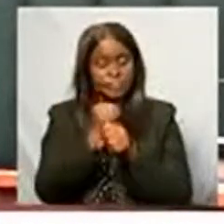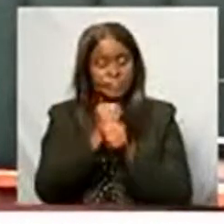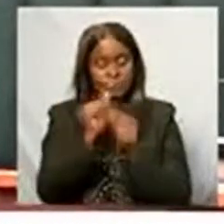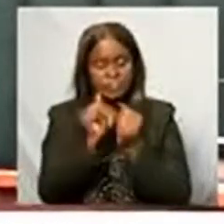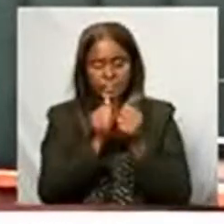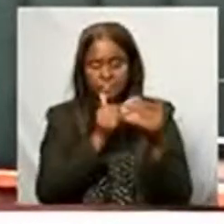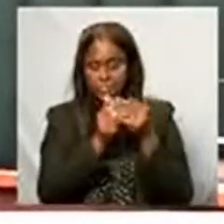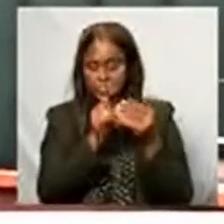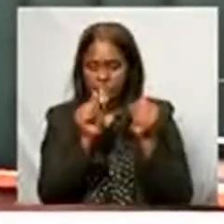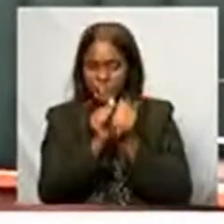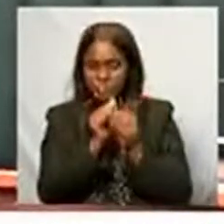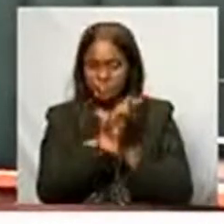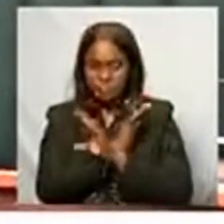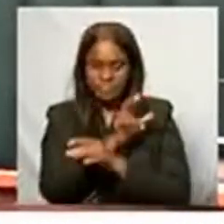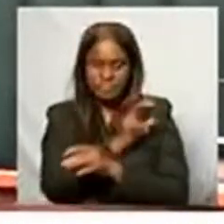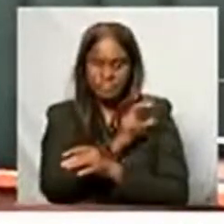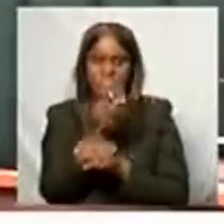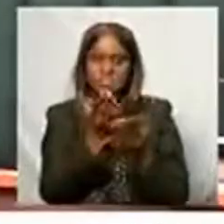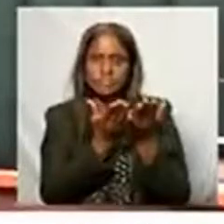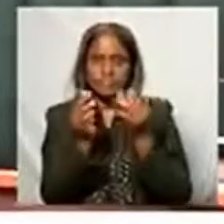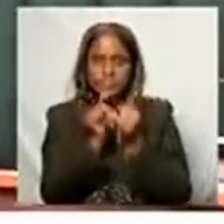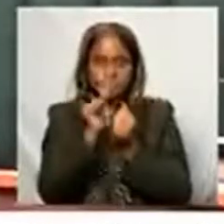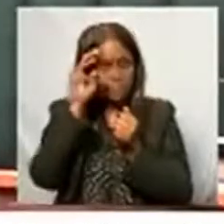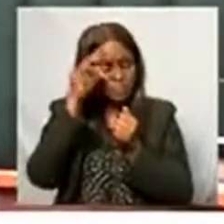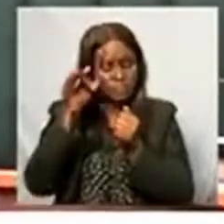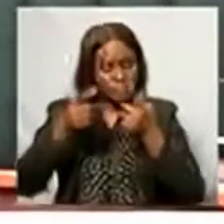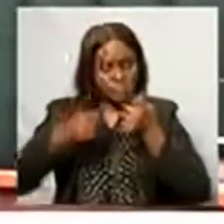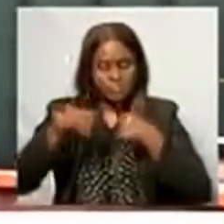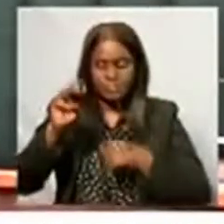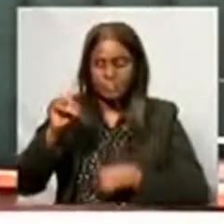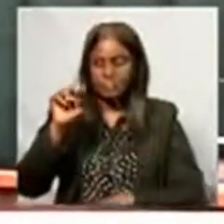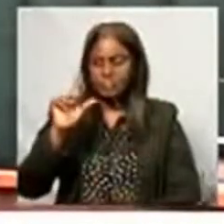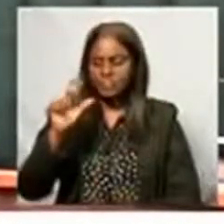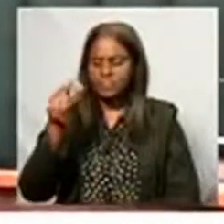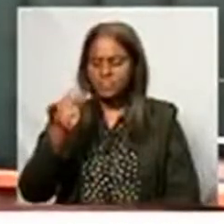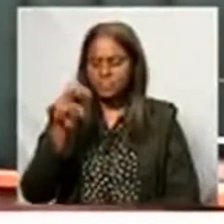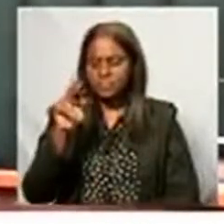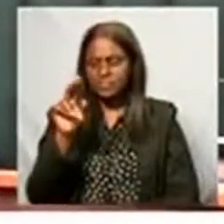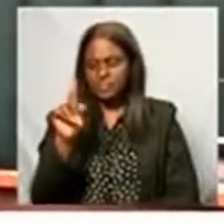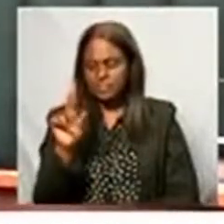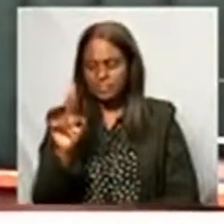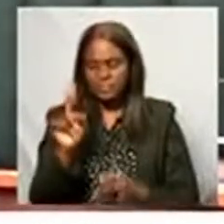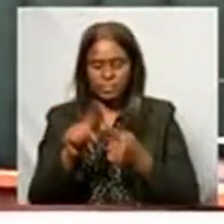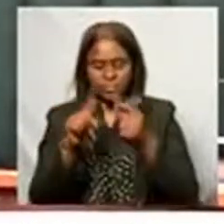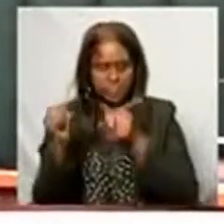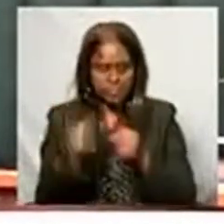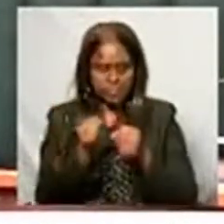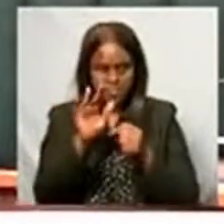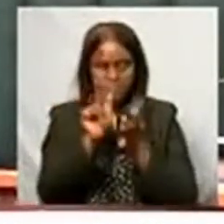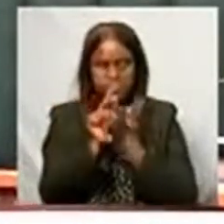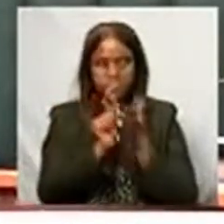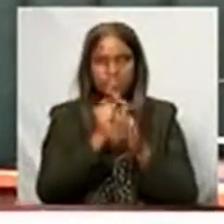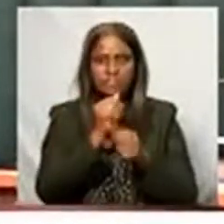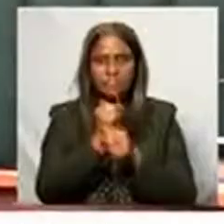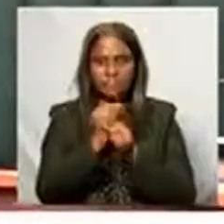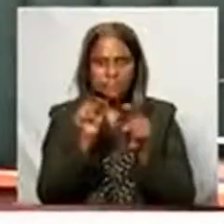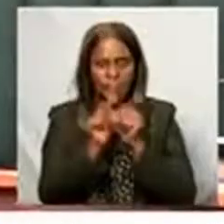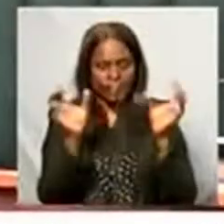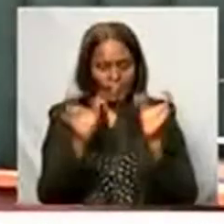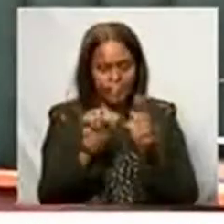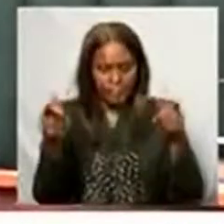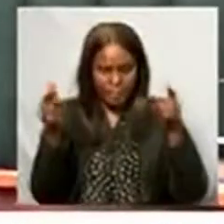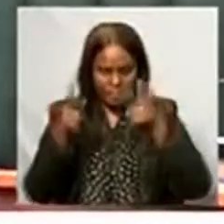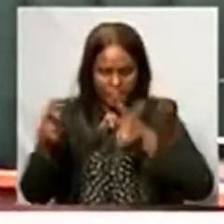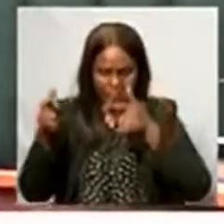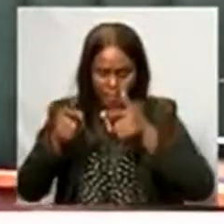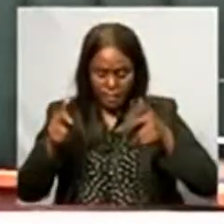closely with the Zambia Police Service and the Ministry of Local Government and Rural Development to strengthen legal enforcement and community